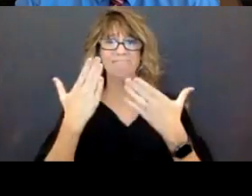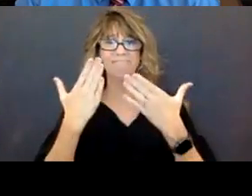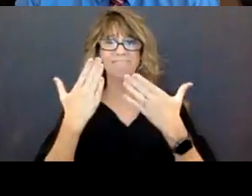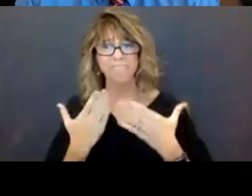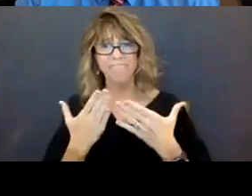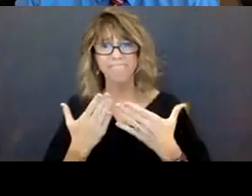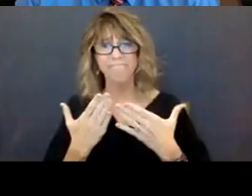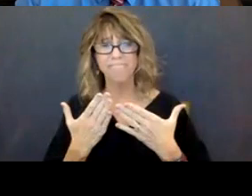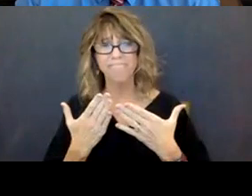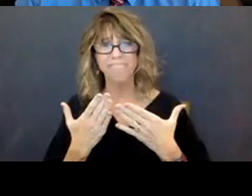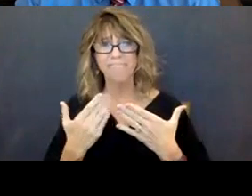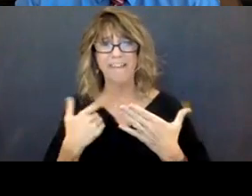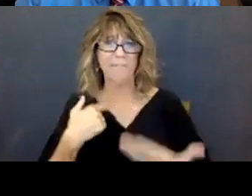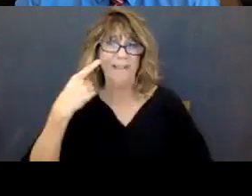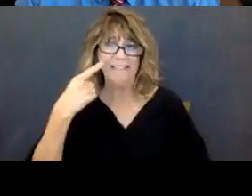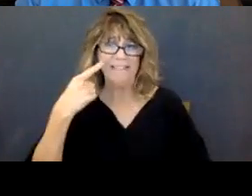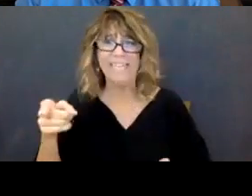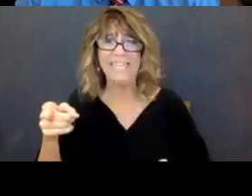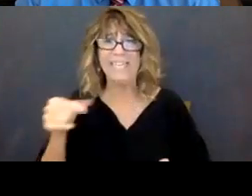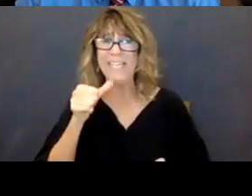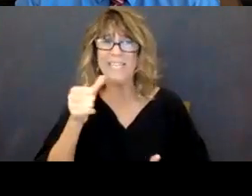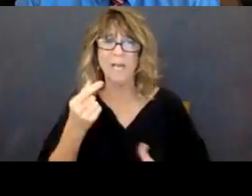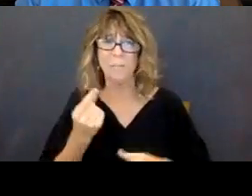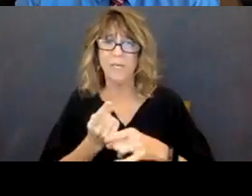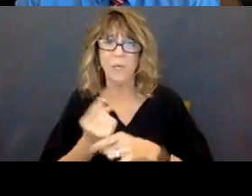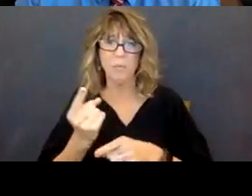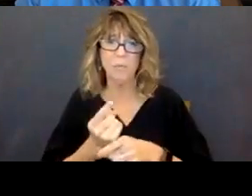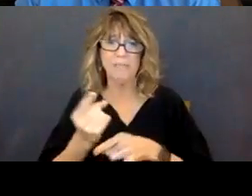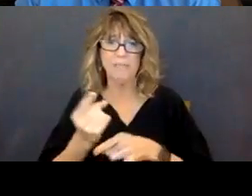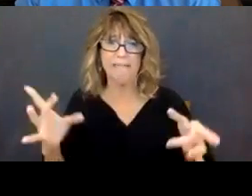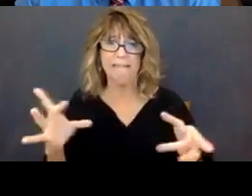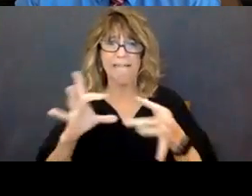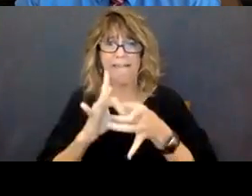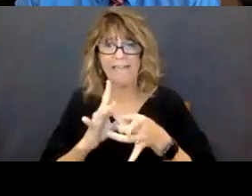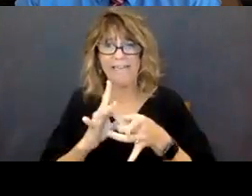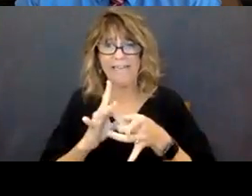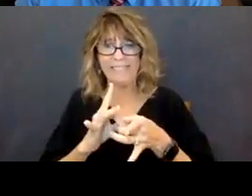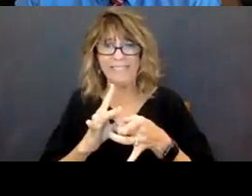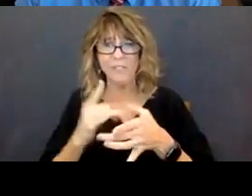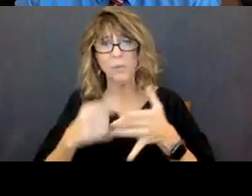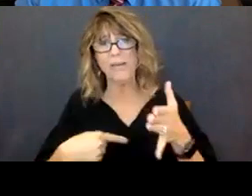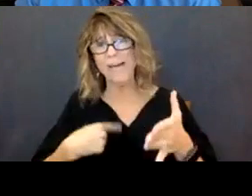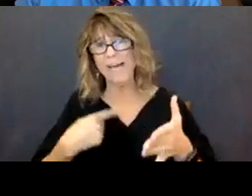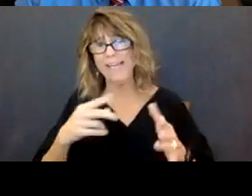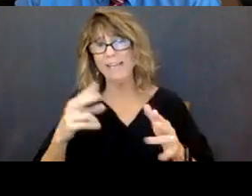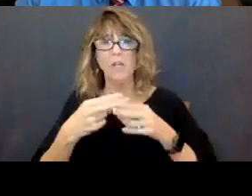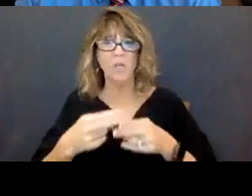has not been appropriately connected to, I say, developmentally appropriate